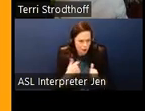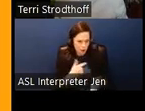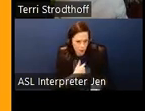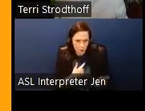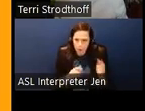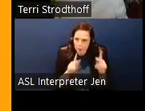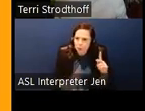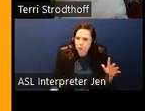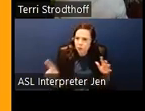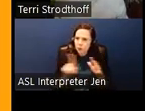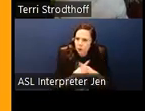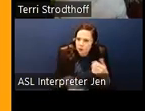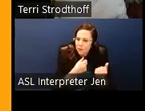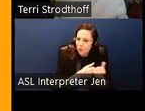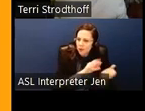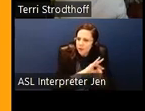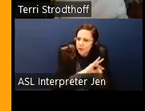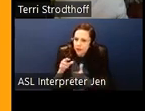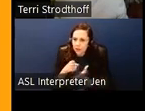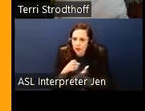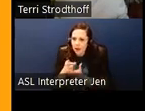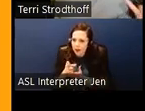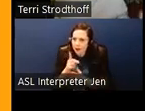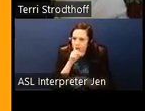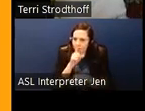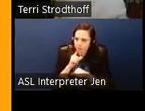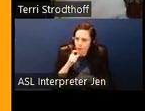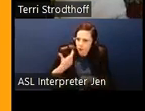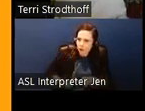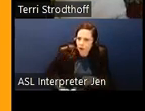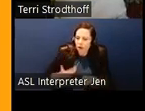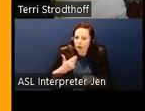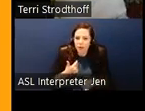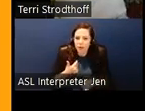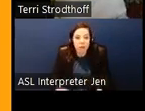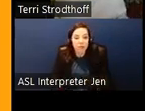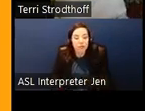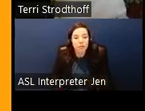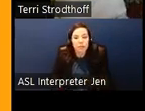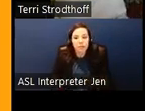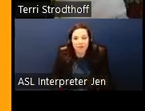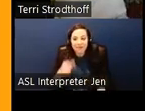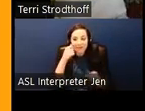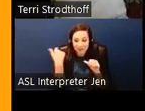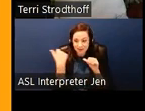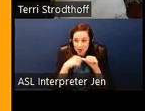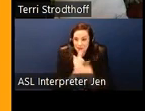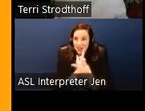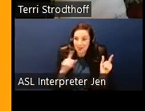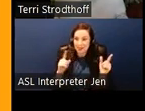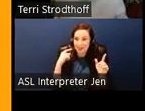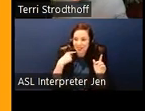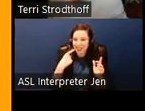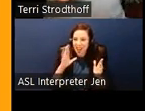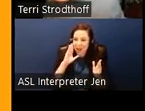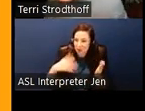self? And on the announcement for this session that said we're going to dig into early childhood, and I'm